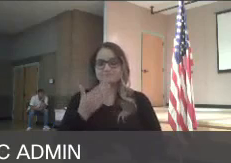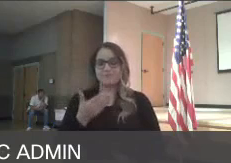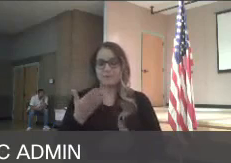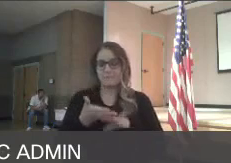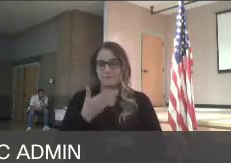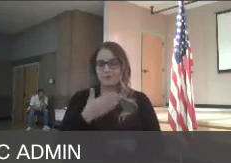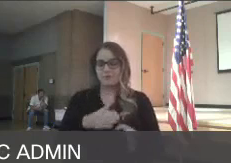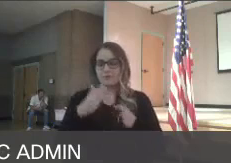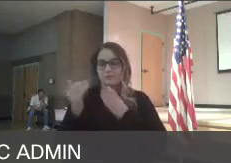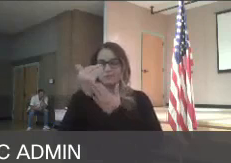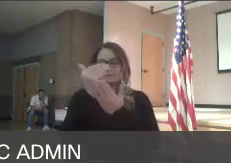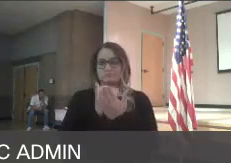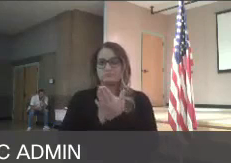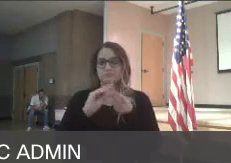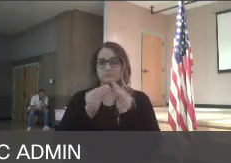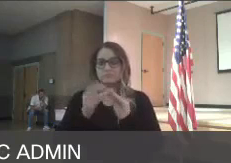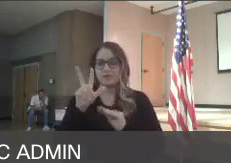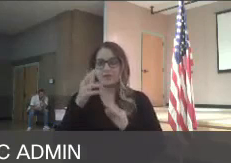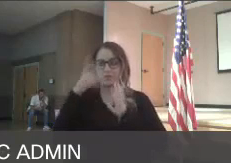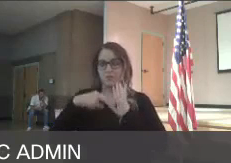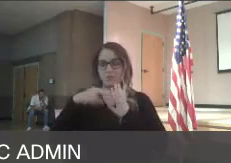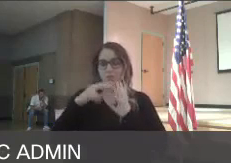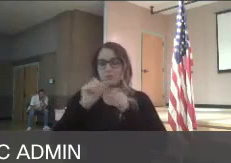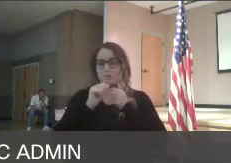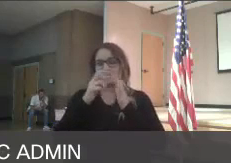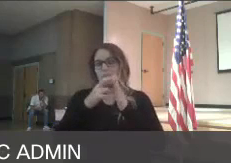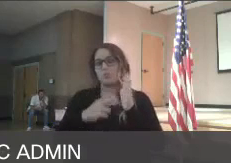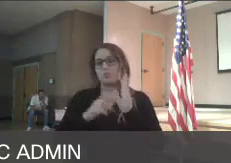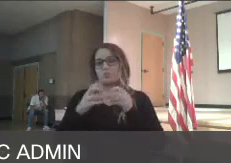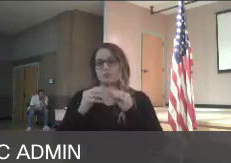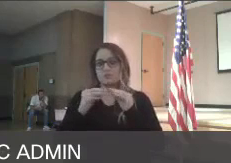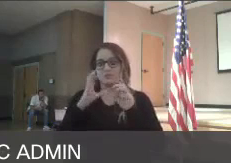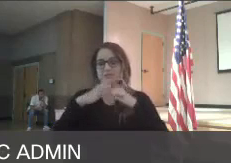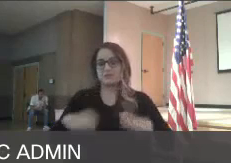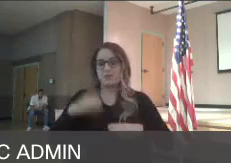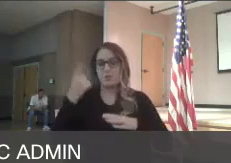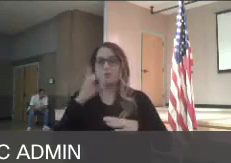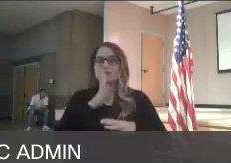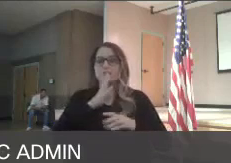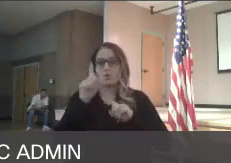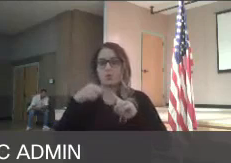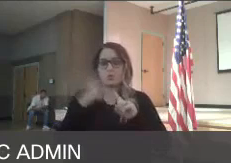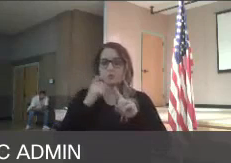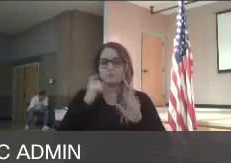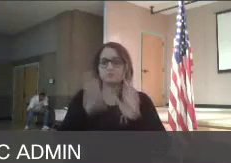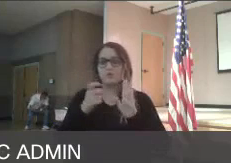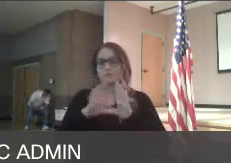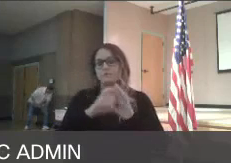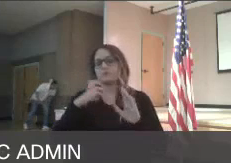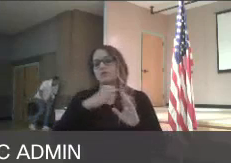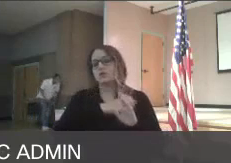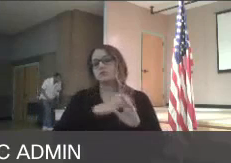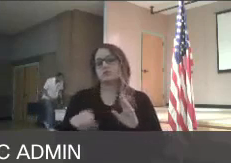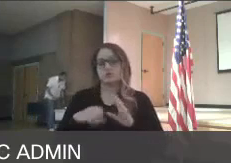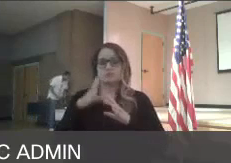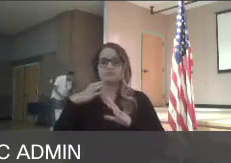Thank you. And before we move to agenda item 3, I will read the rules of the meeting. Citizens may only speak when recognized by the chair or